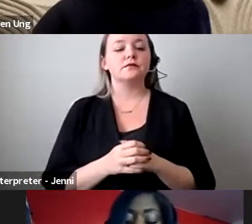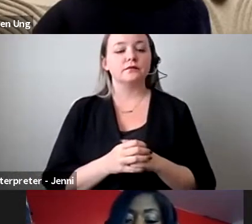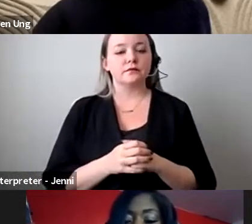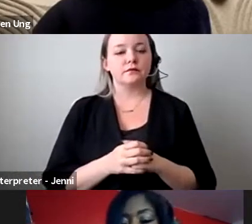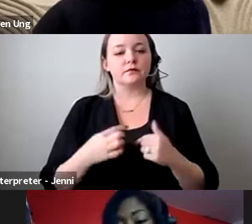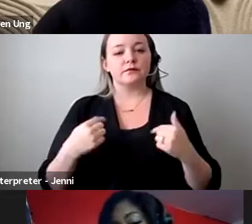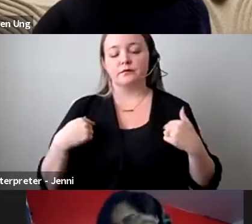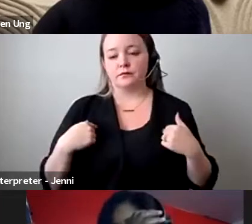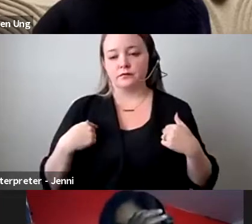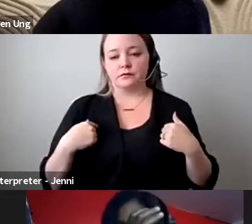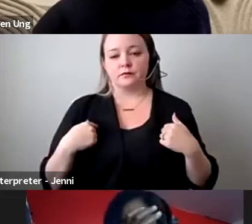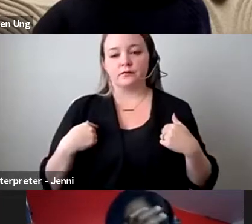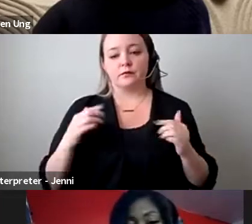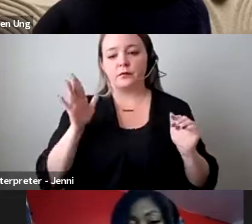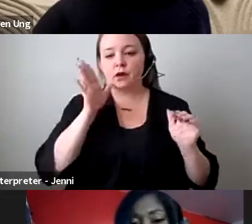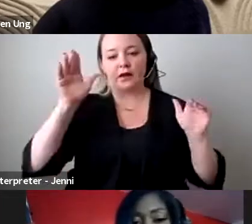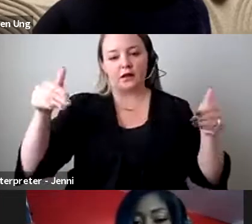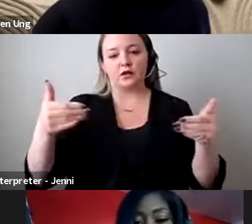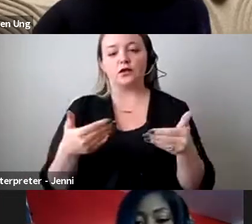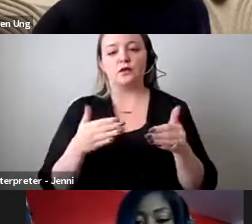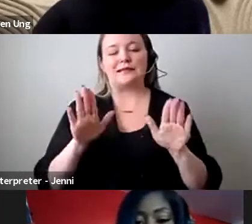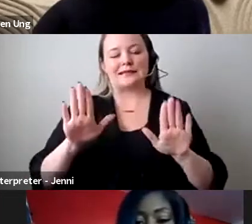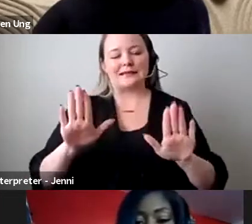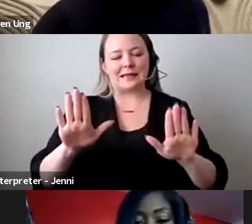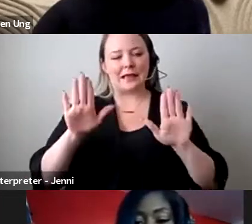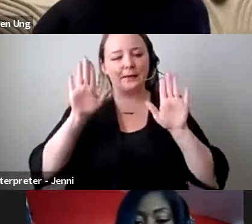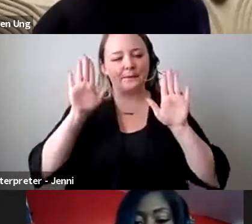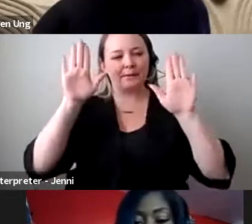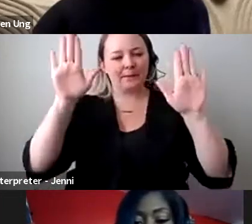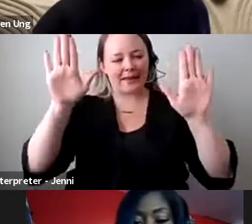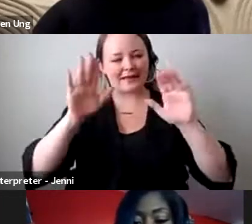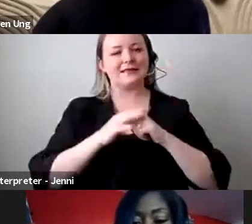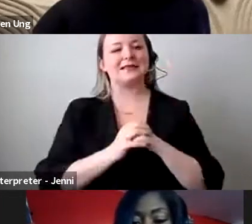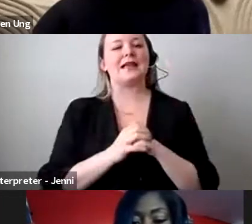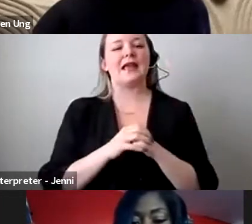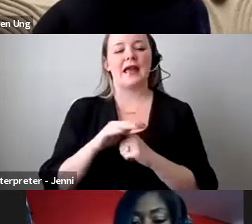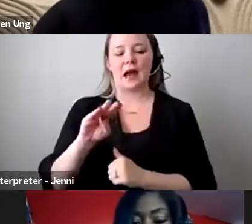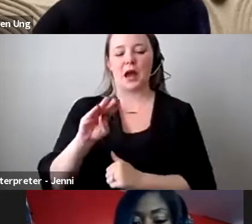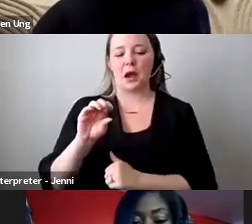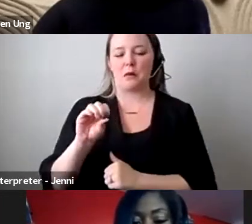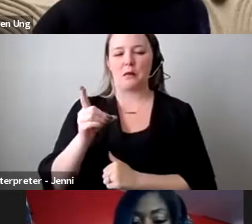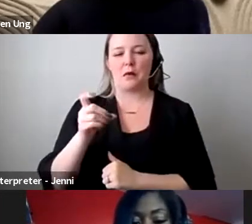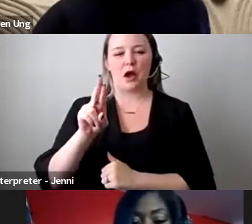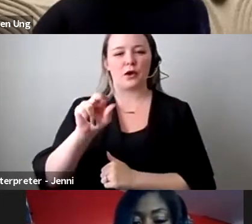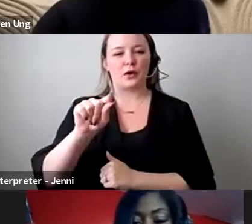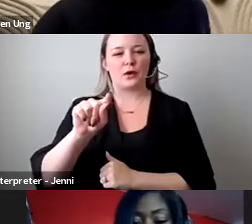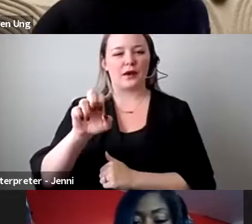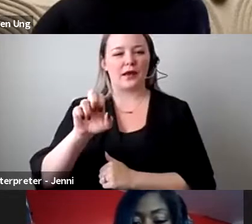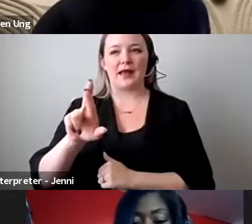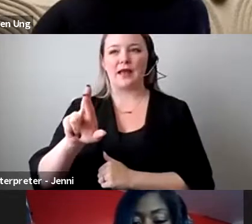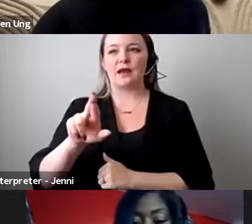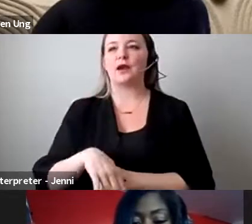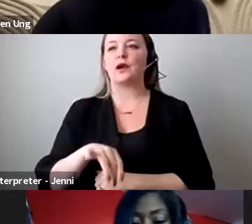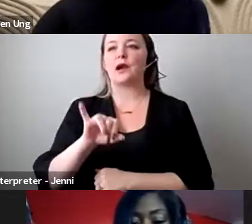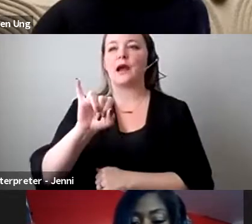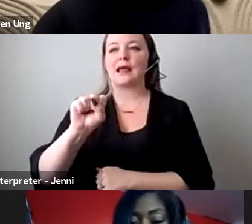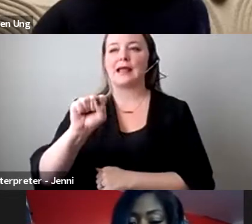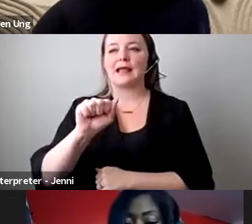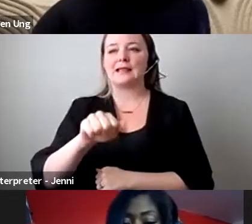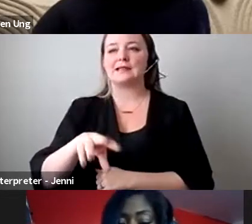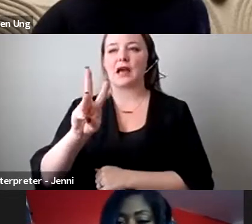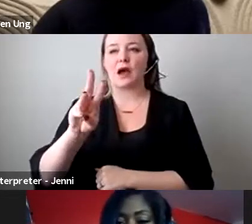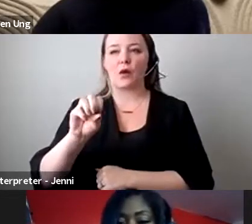pleasure of introducing our amazing moderator, Isa Walda-Georges, to take us through the